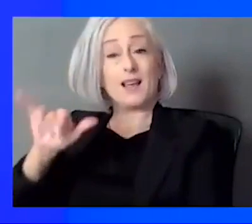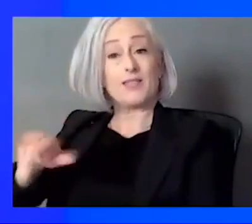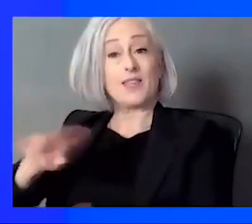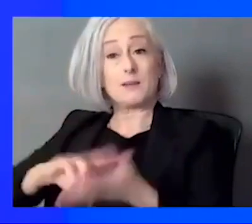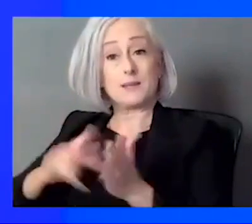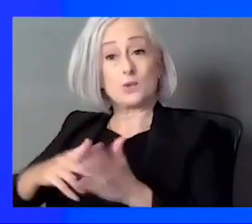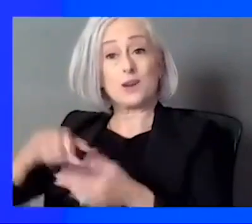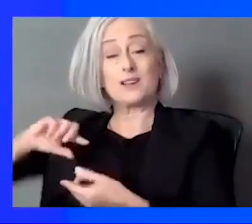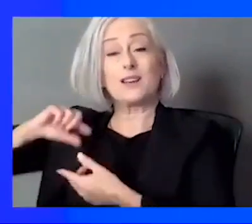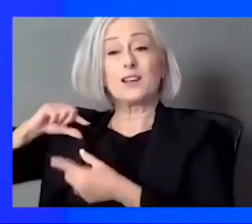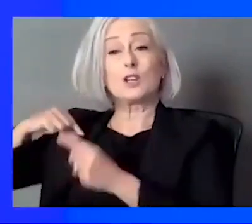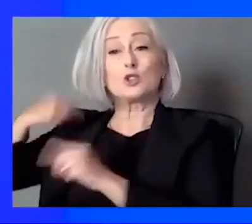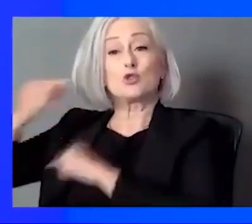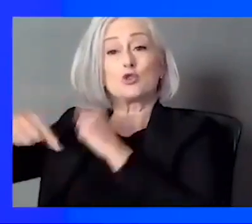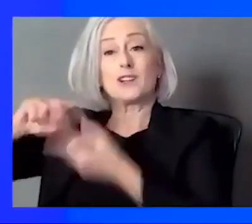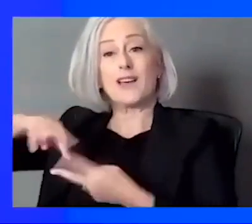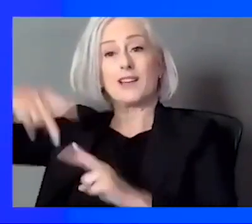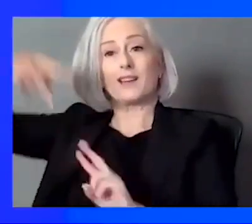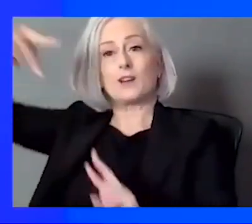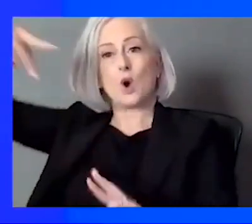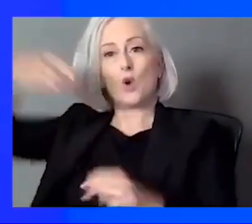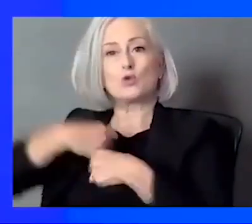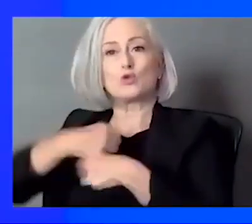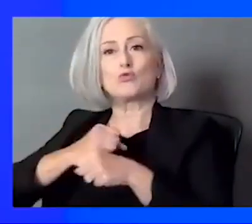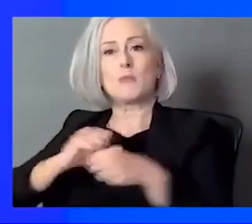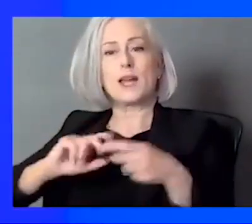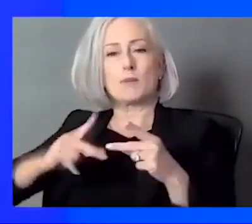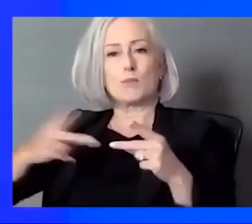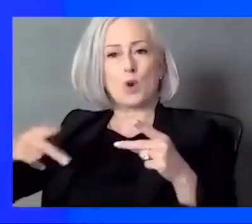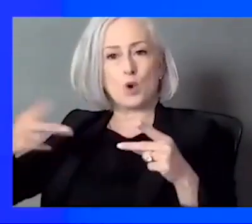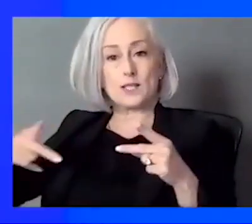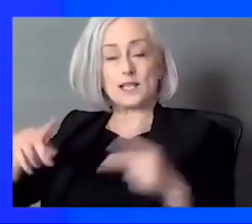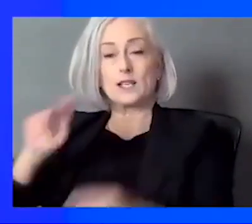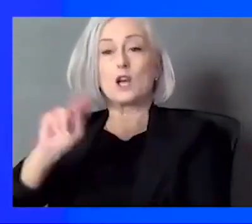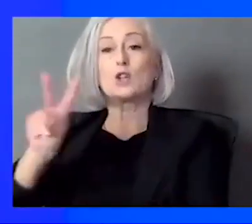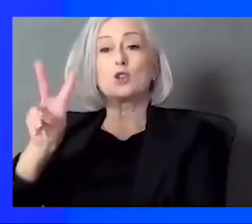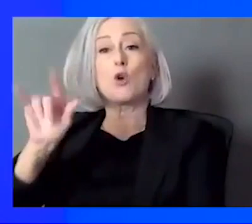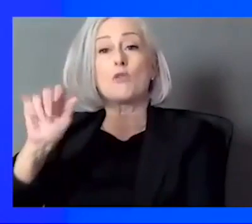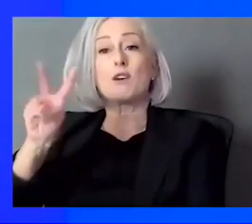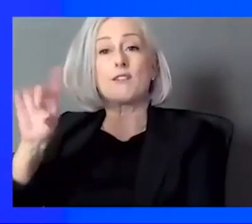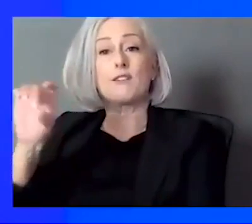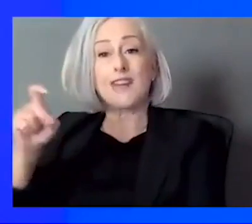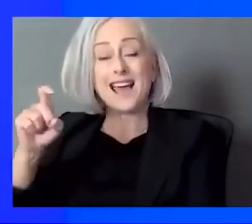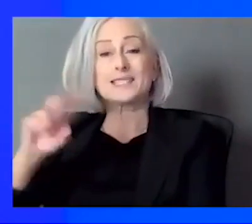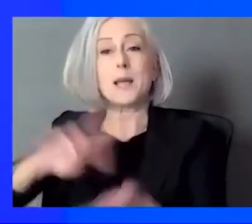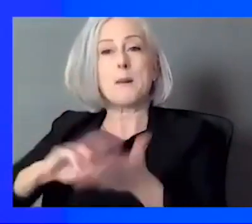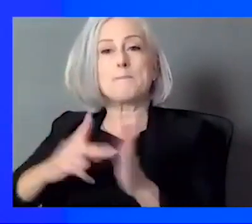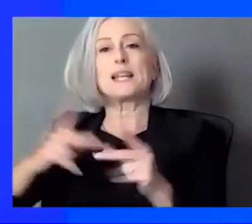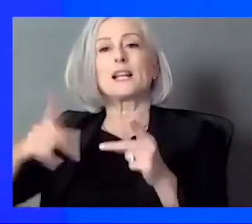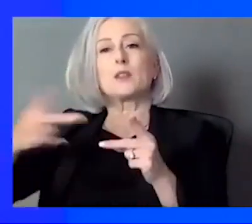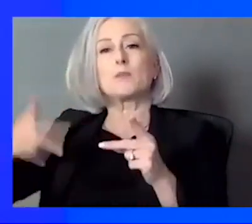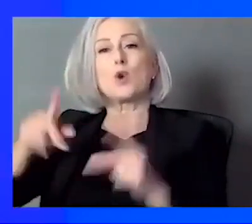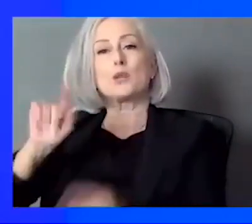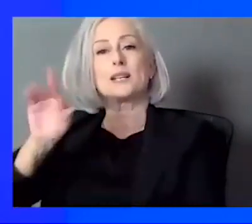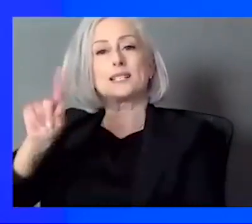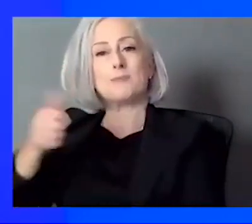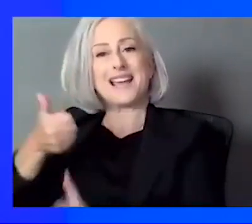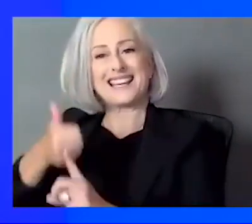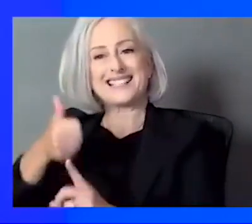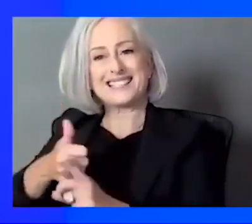these proteins. What Novavax is it is the protein spike, and it's several of them put